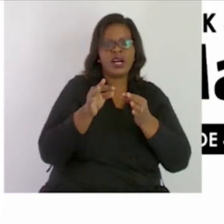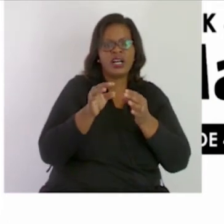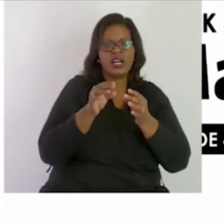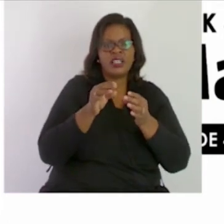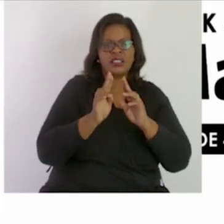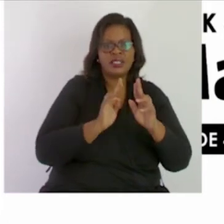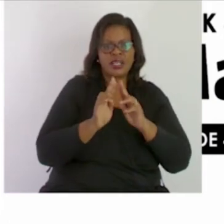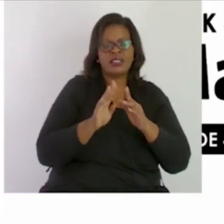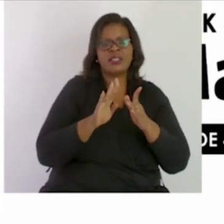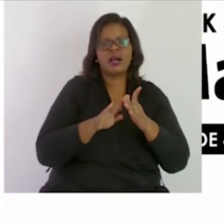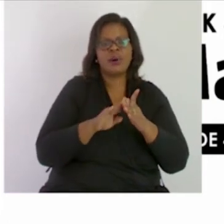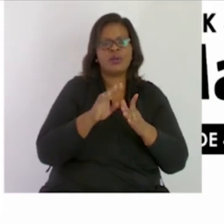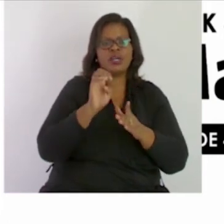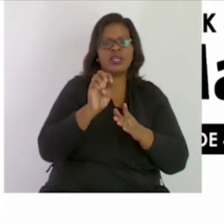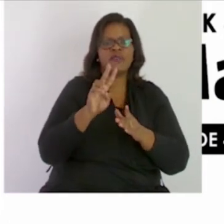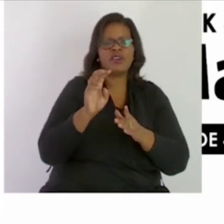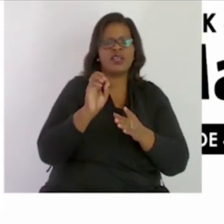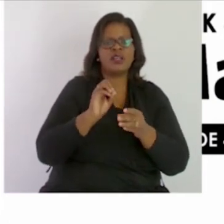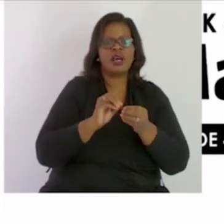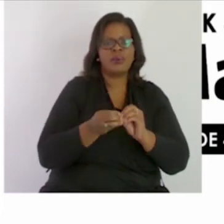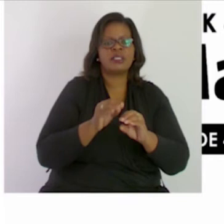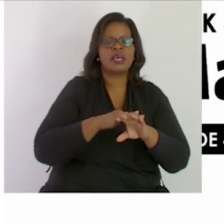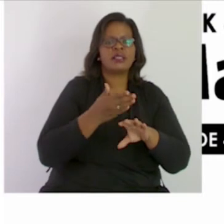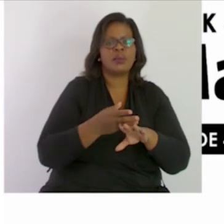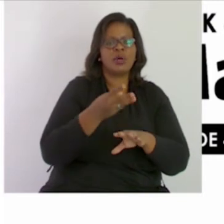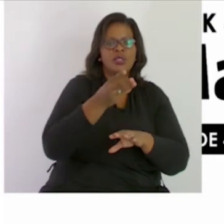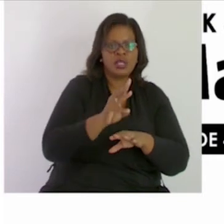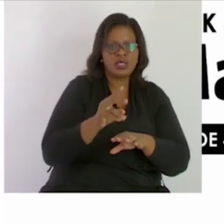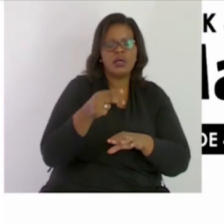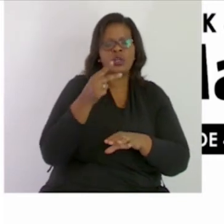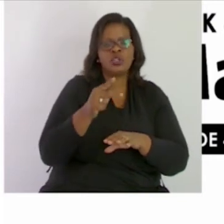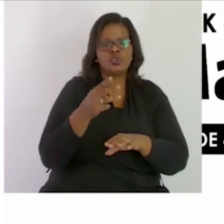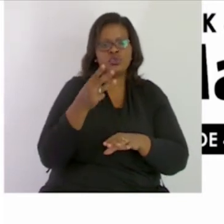then 232, 324,